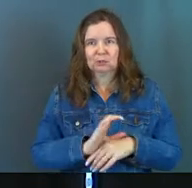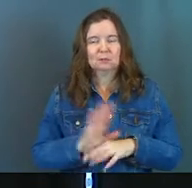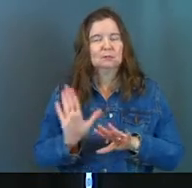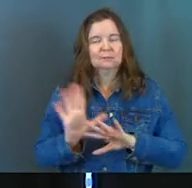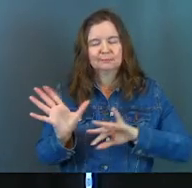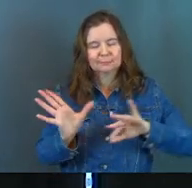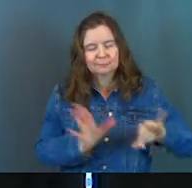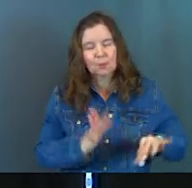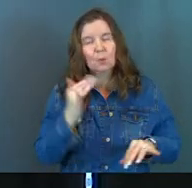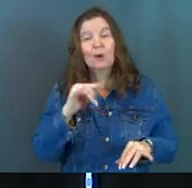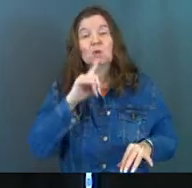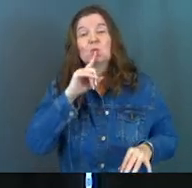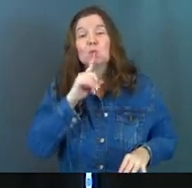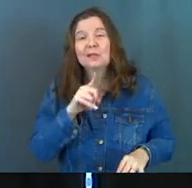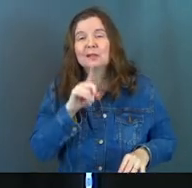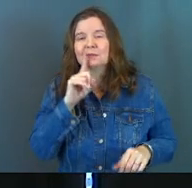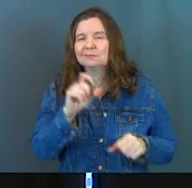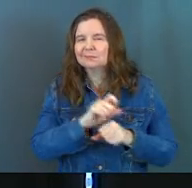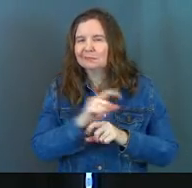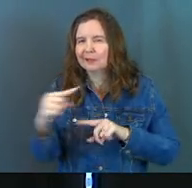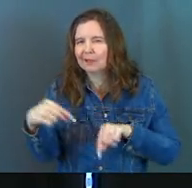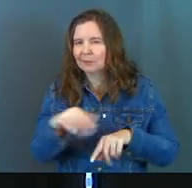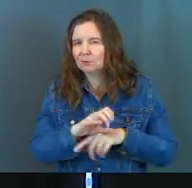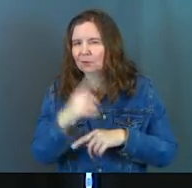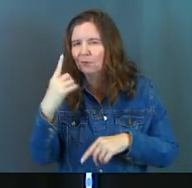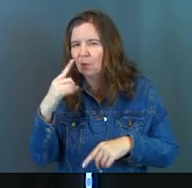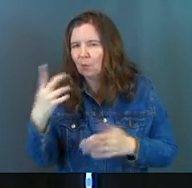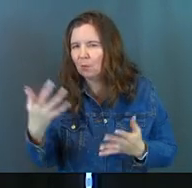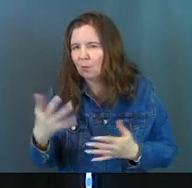church. But why are you really coming to church?